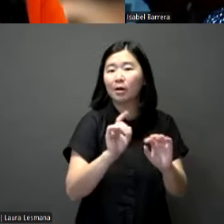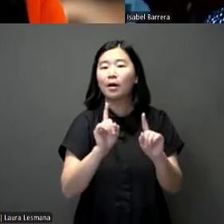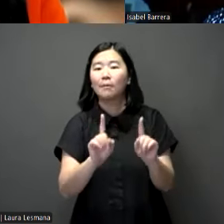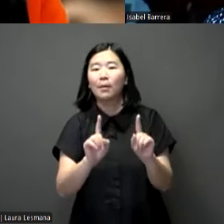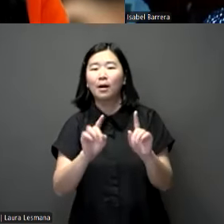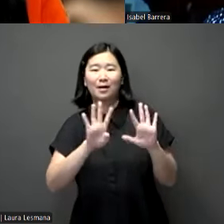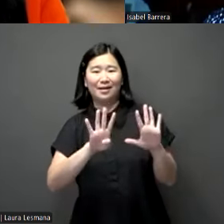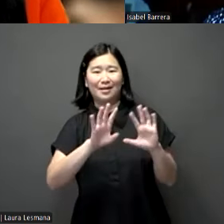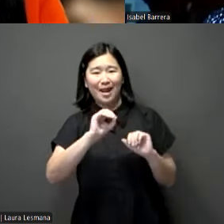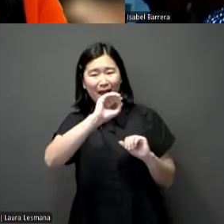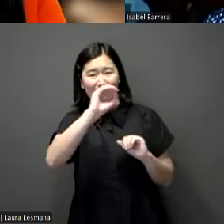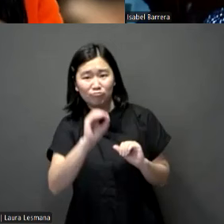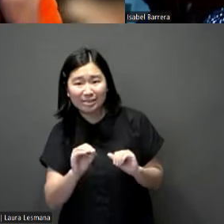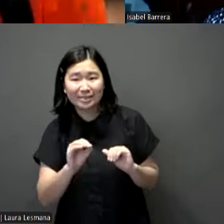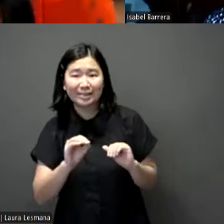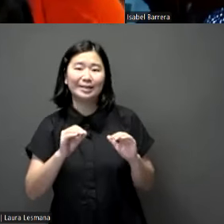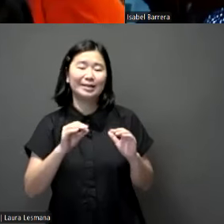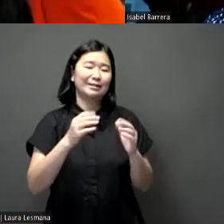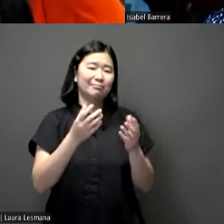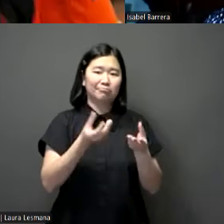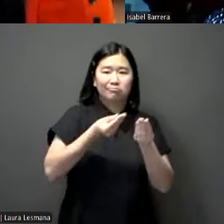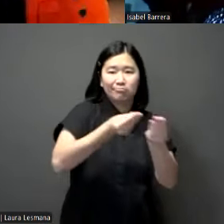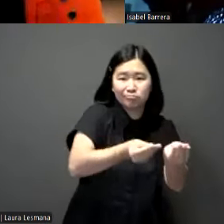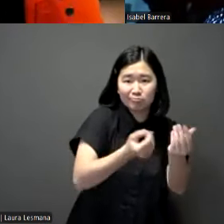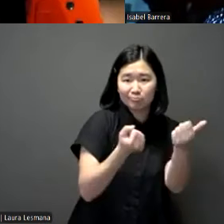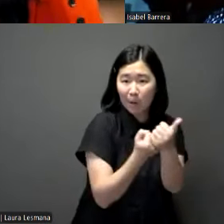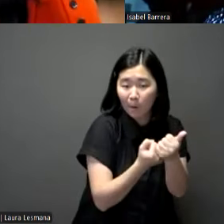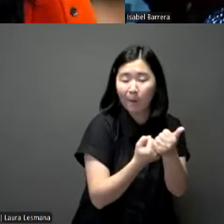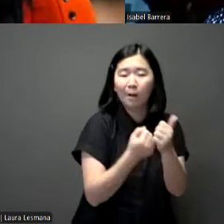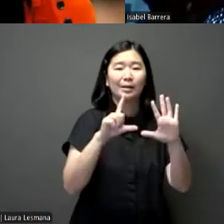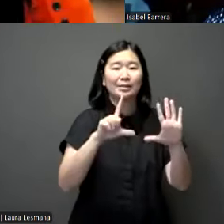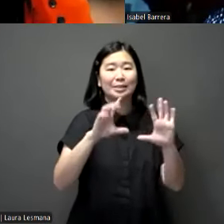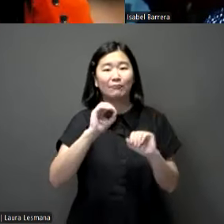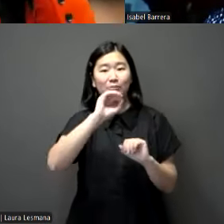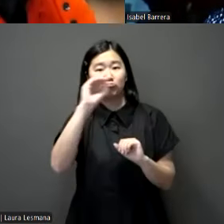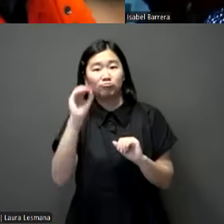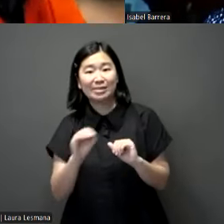to the invasive lesions. And so what are the